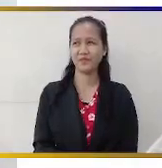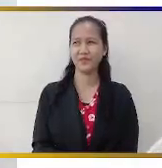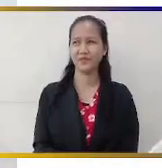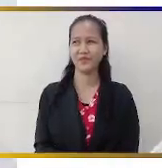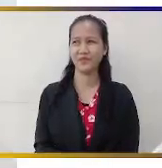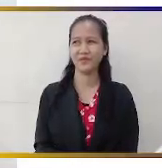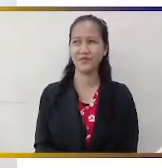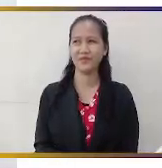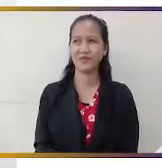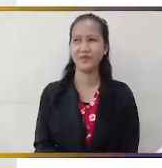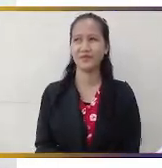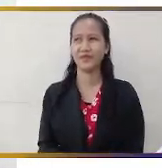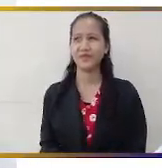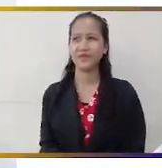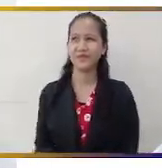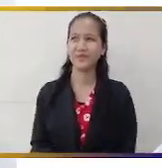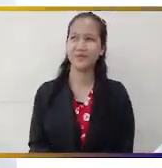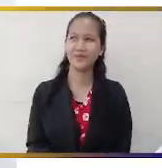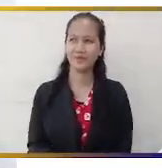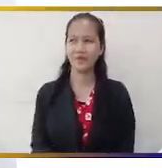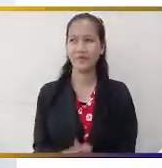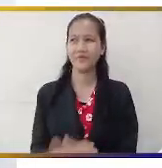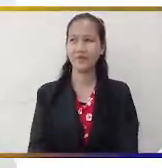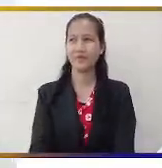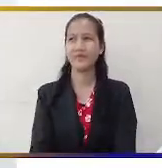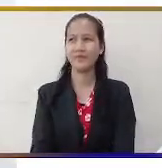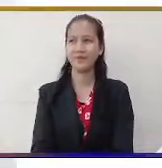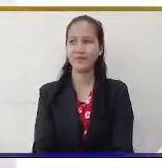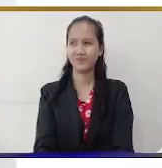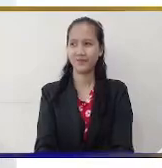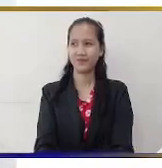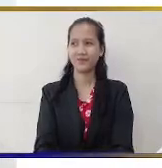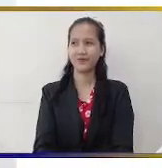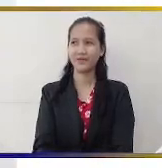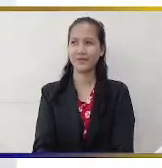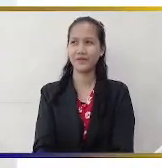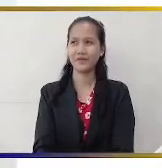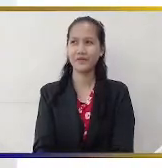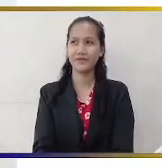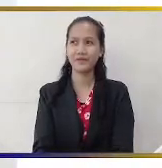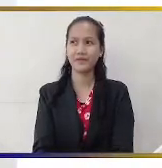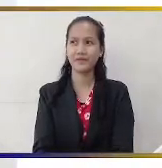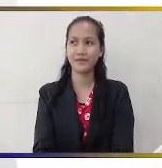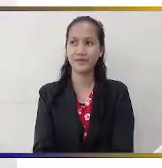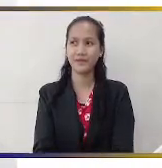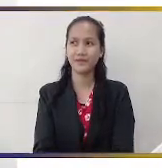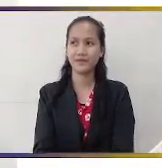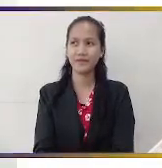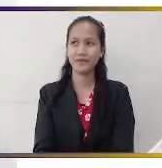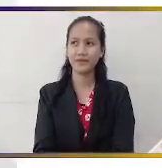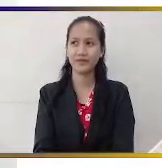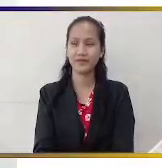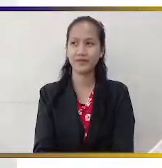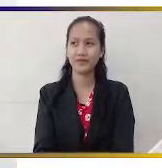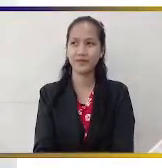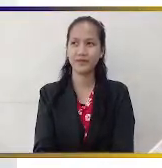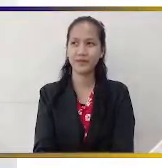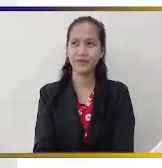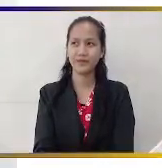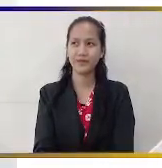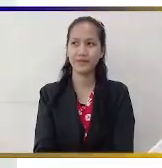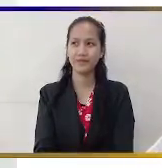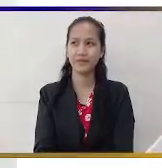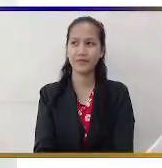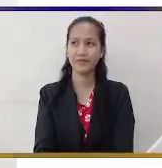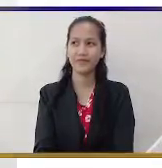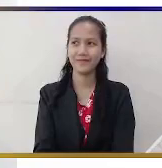You see, now let me say this, and I'm done. Let me say this. You can't outgive God.